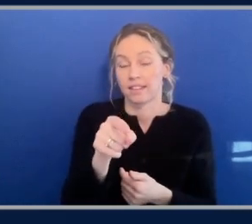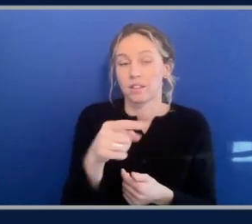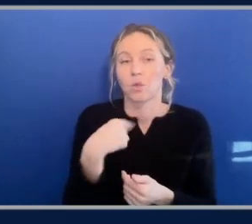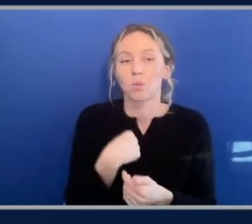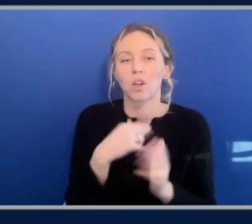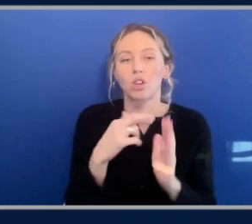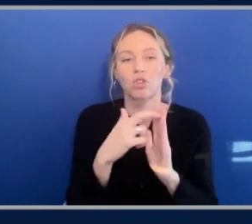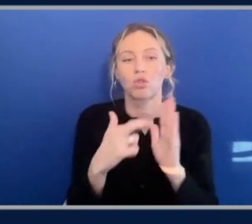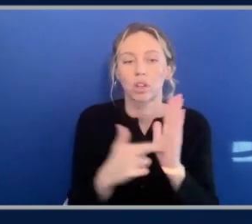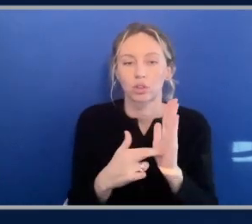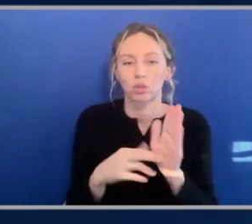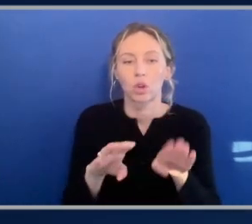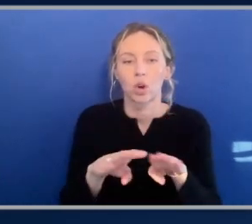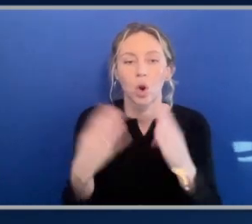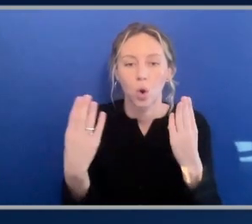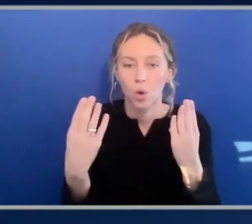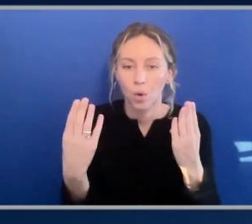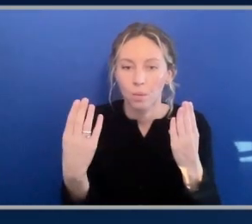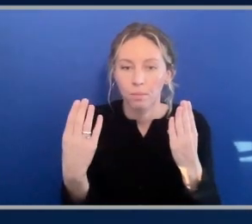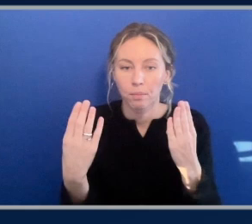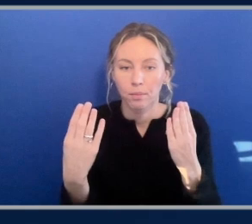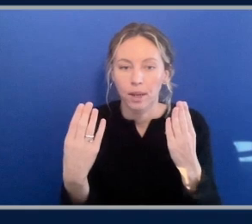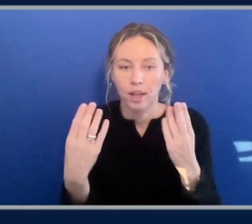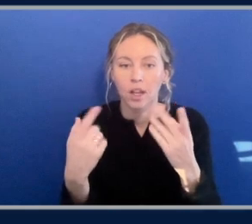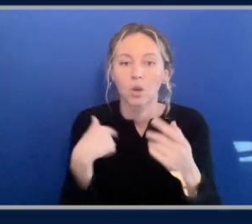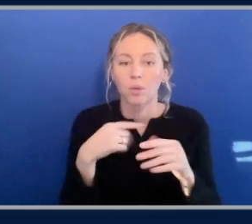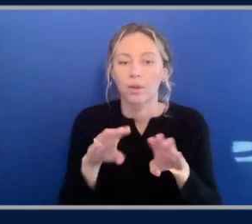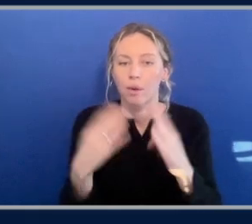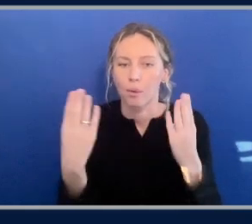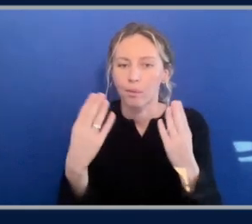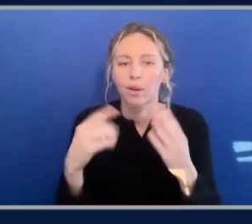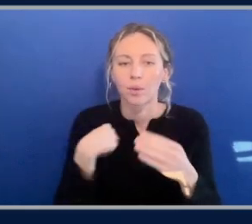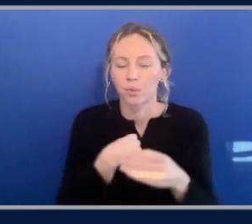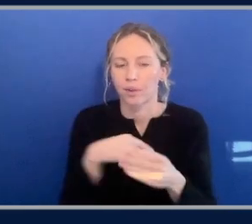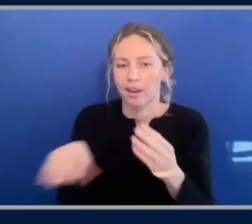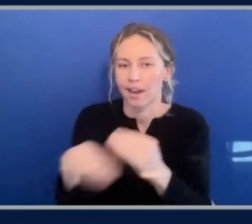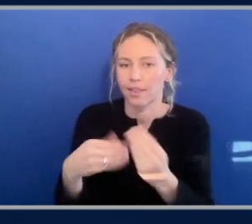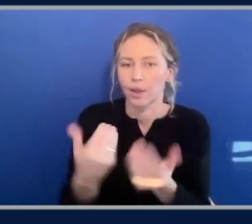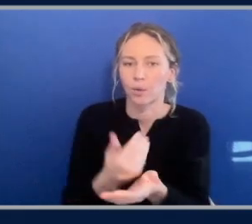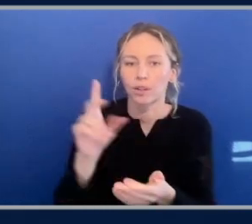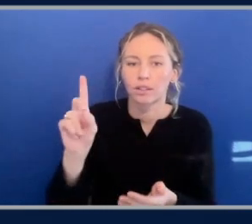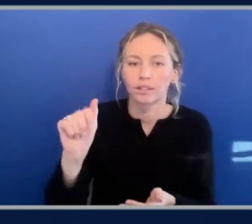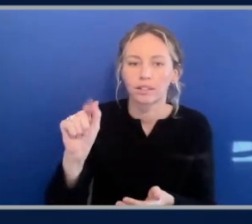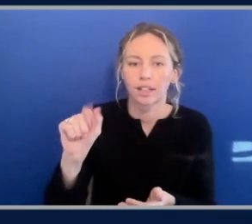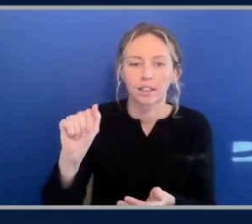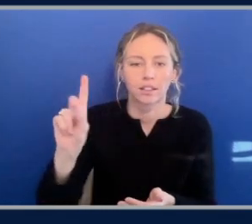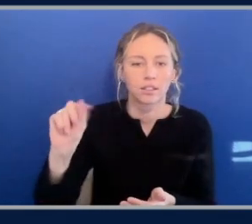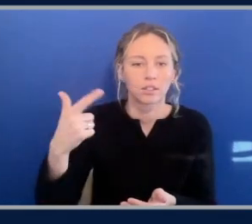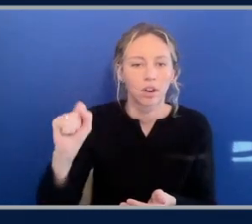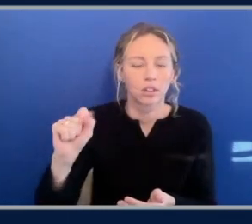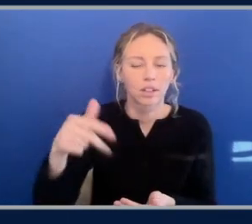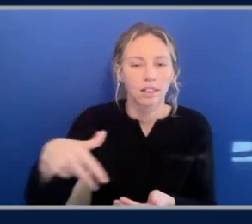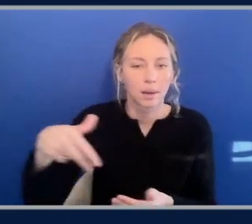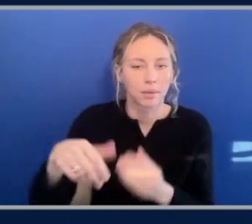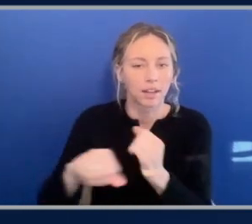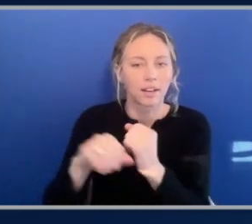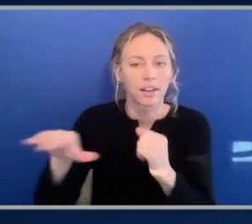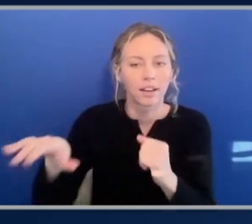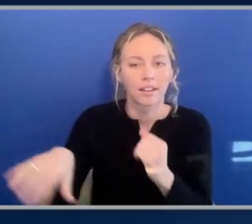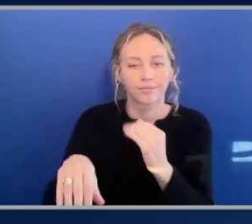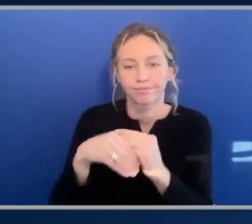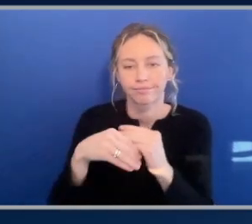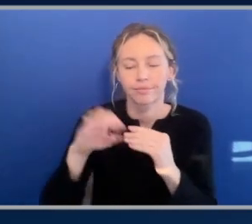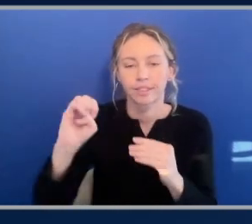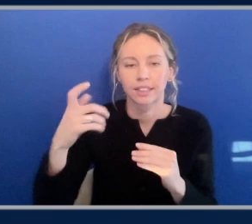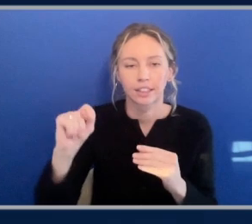register OpenTelemetry, and we can talk to Datadog's new Lambda extension. And then at the same time, we were doing a little bit more. At this time, we were talking about some baseball